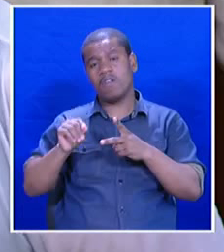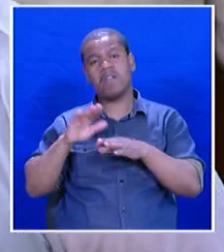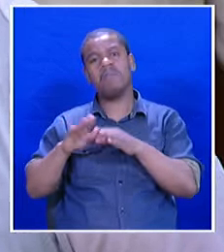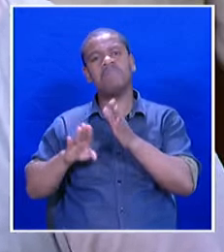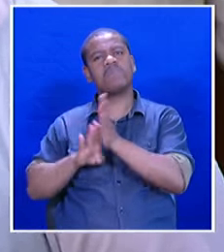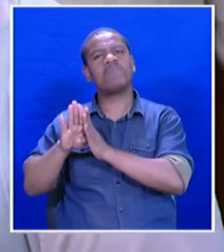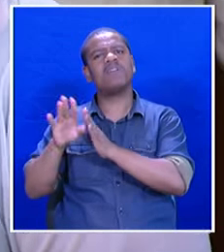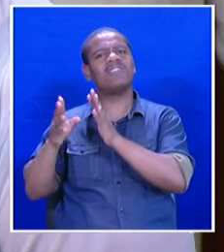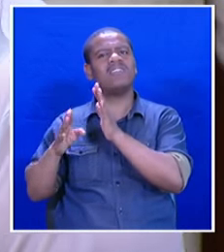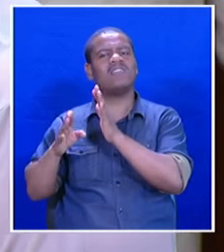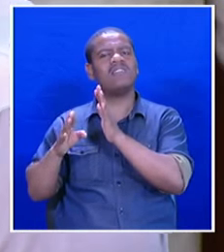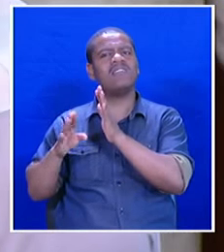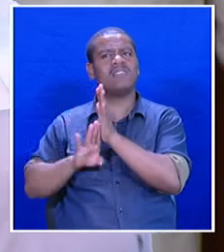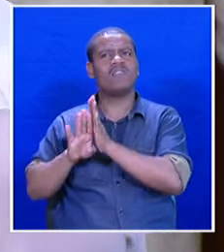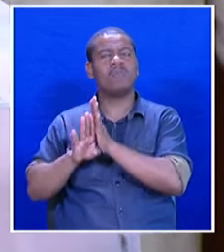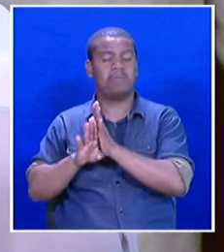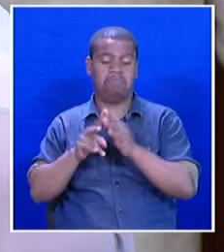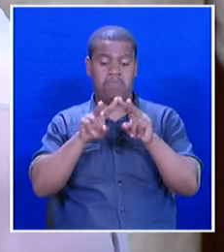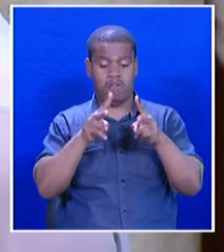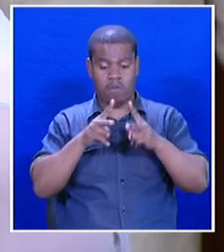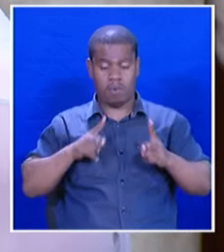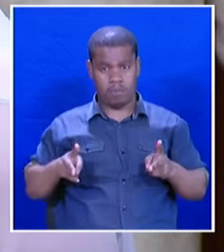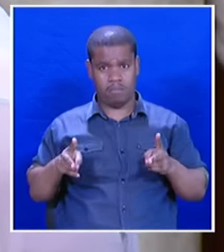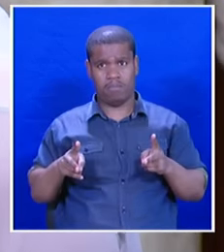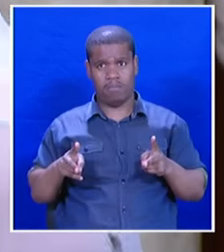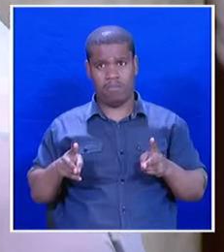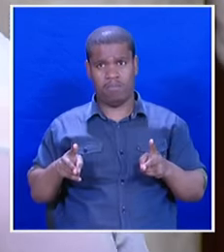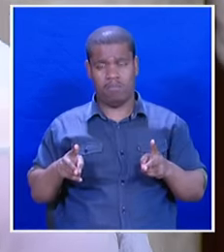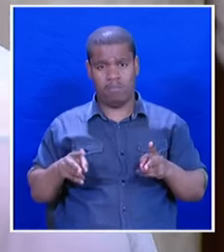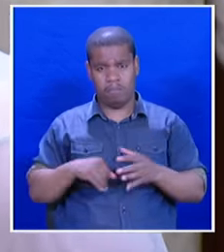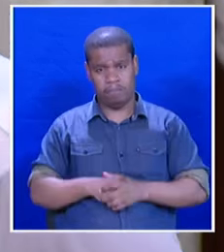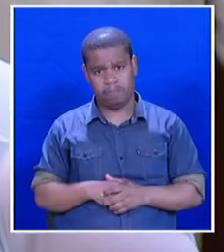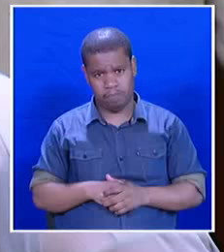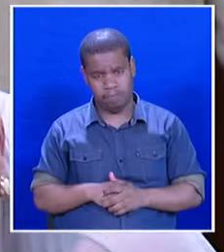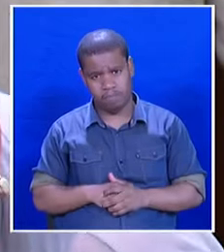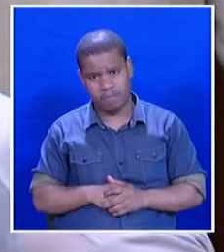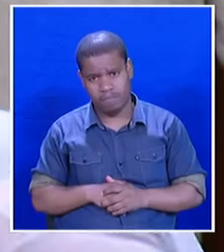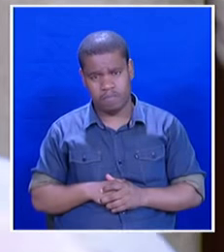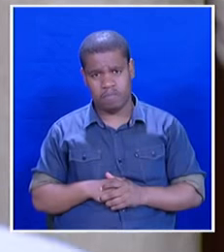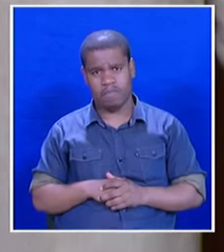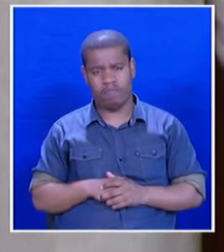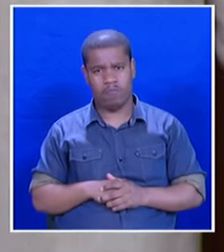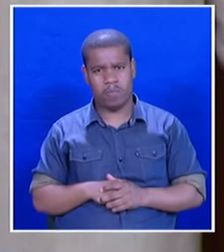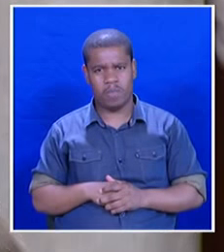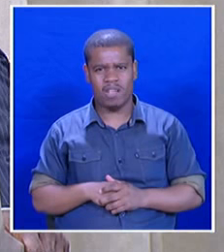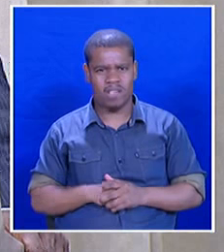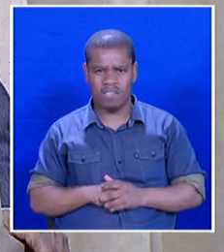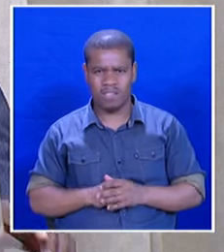The differences in form, status, and mandate. Thank you, ma'am. Honourable Deputy President.